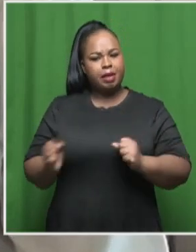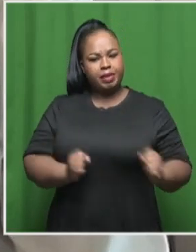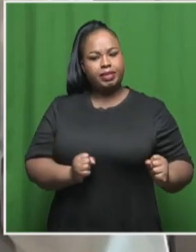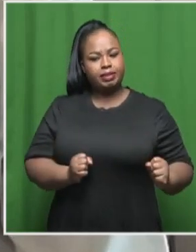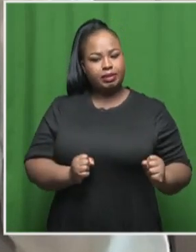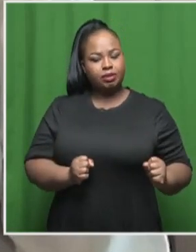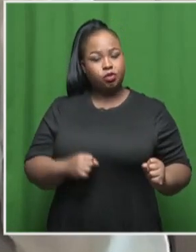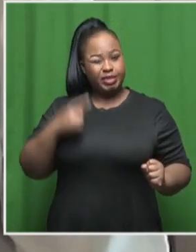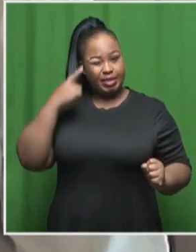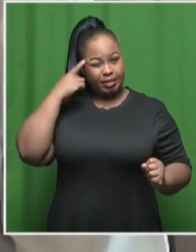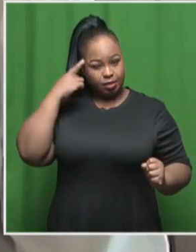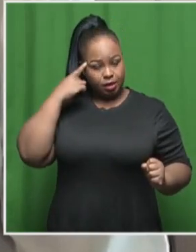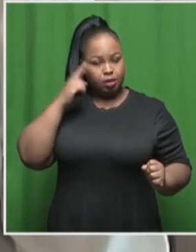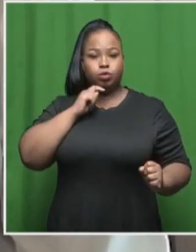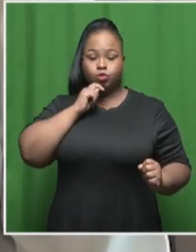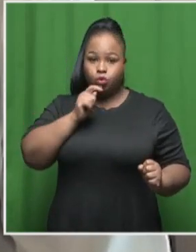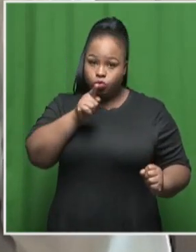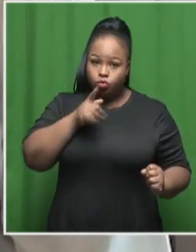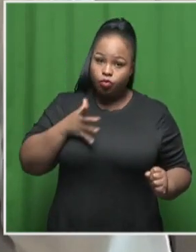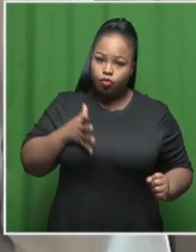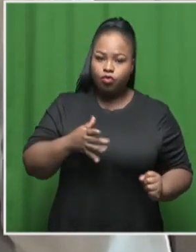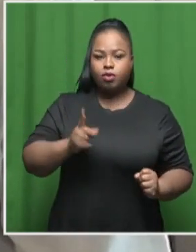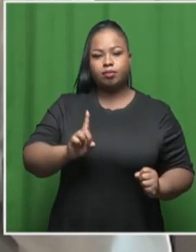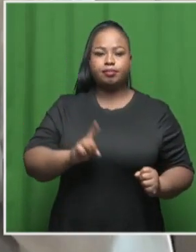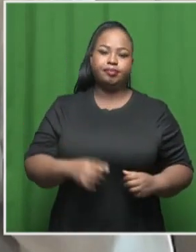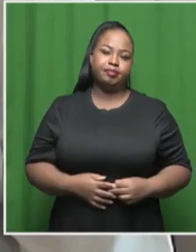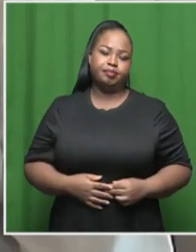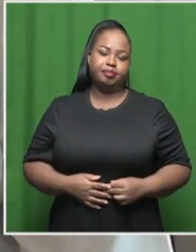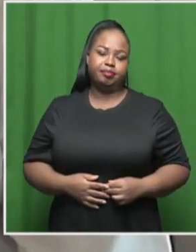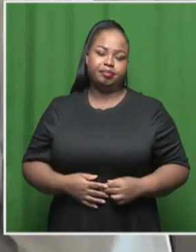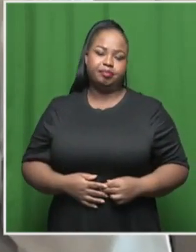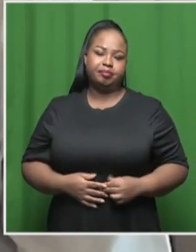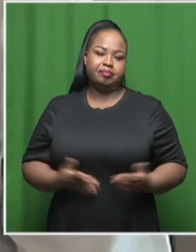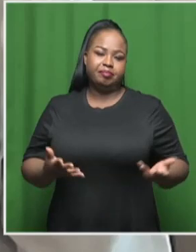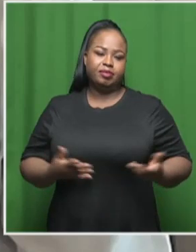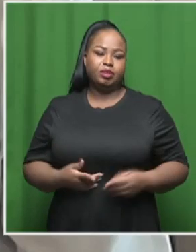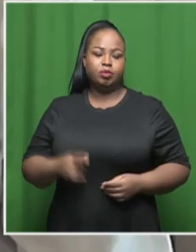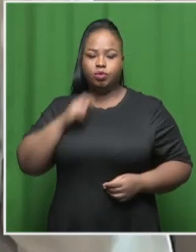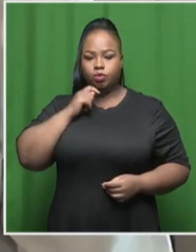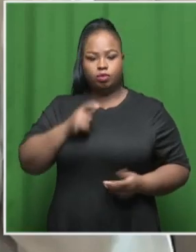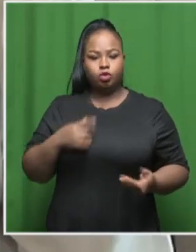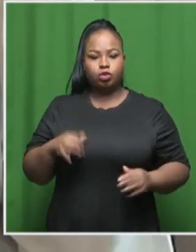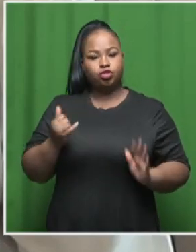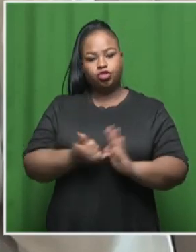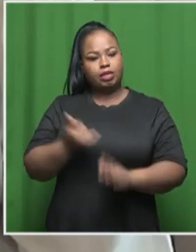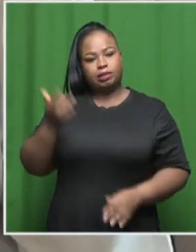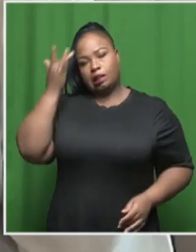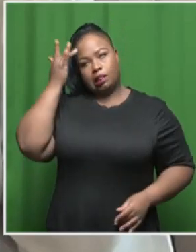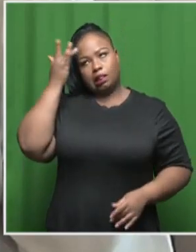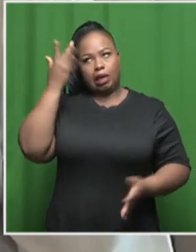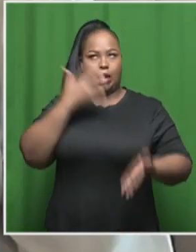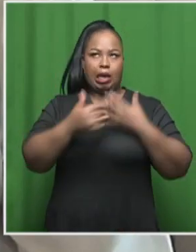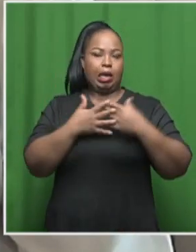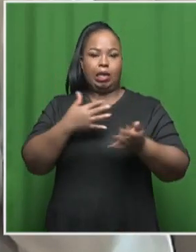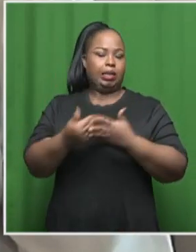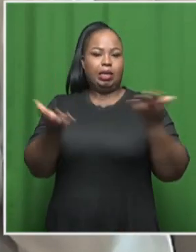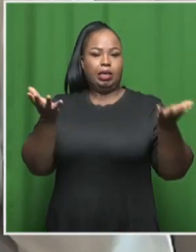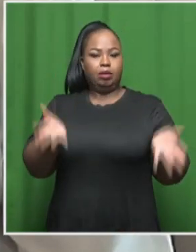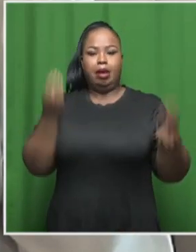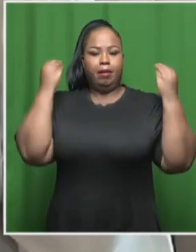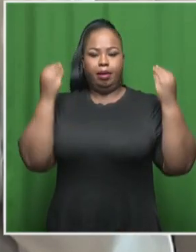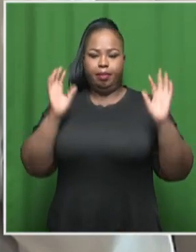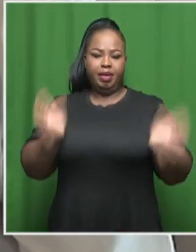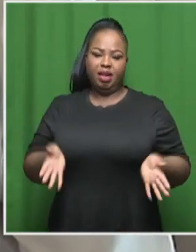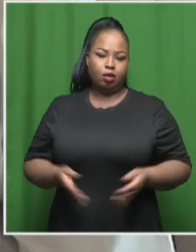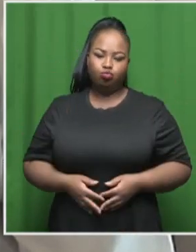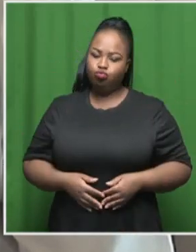just think about what it is that you want, and ideally, don't just get anything for the sake of getting a tattoo.